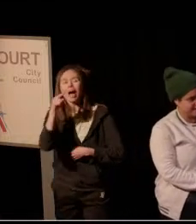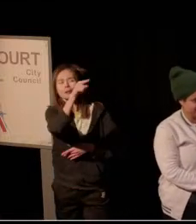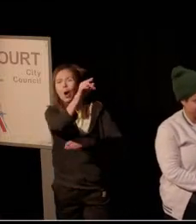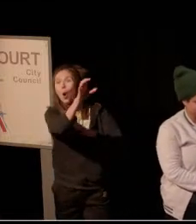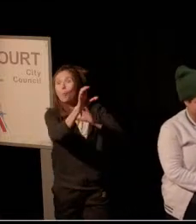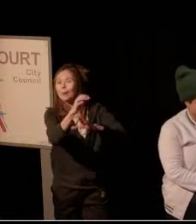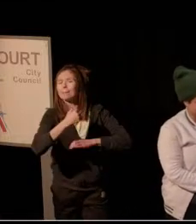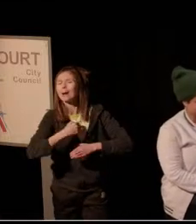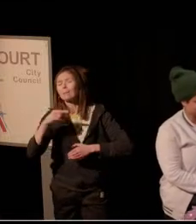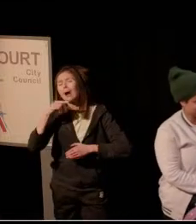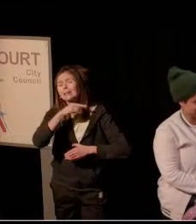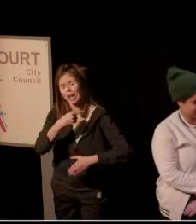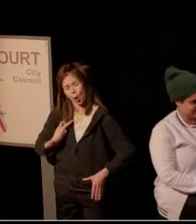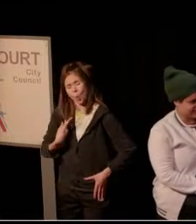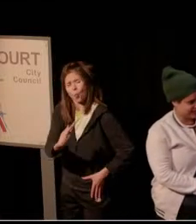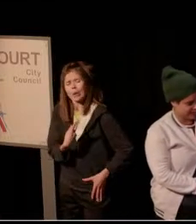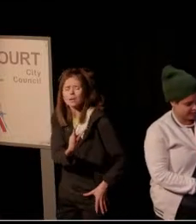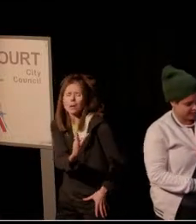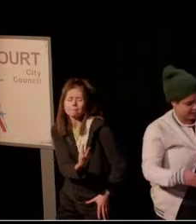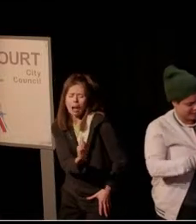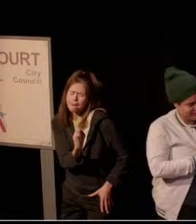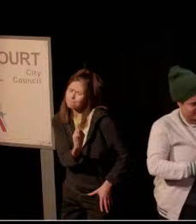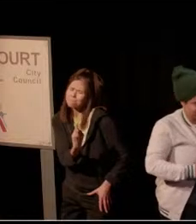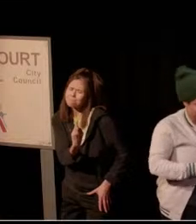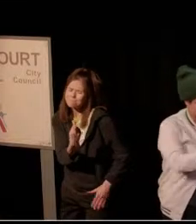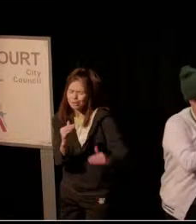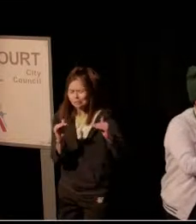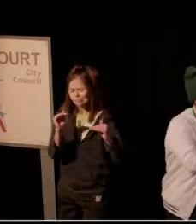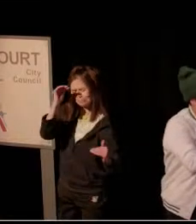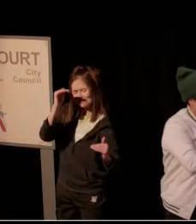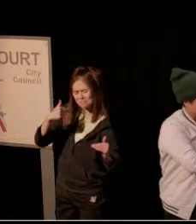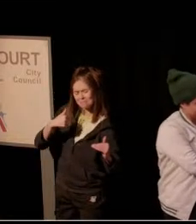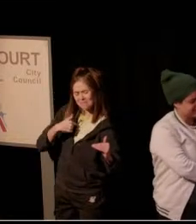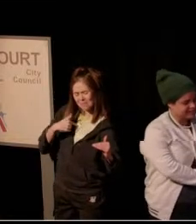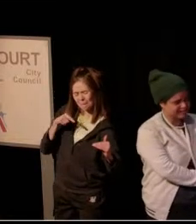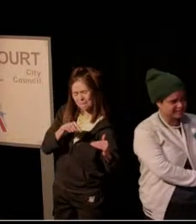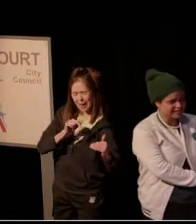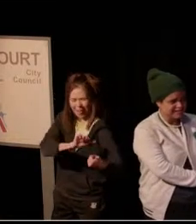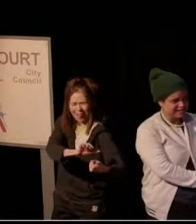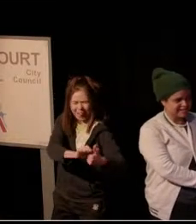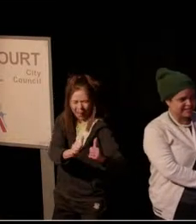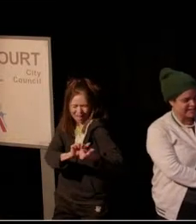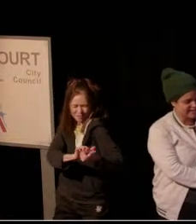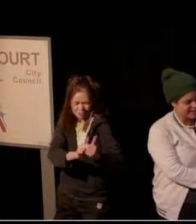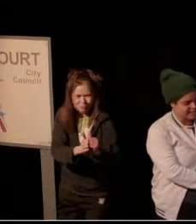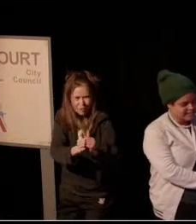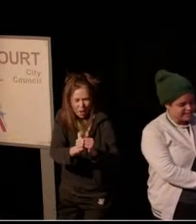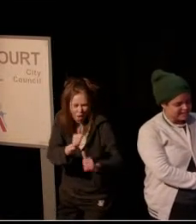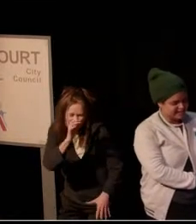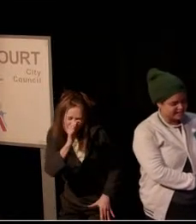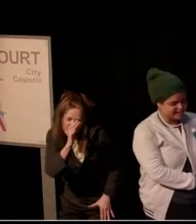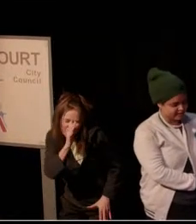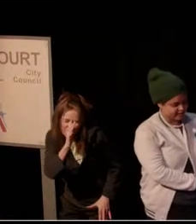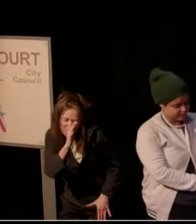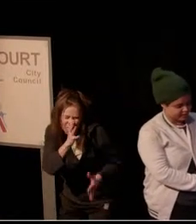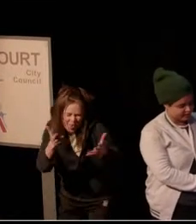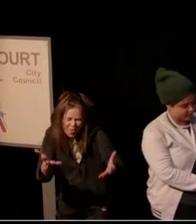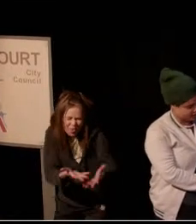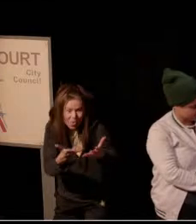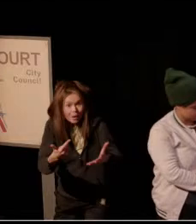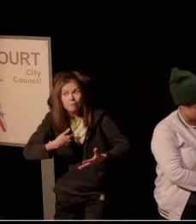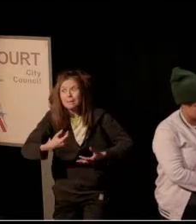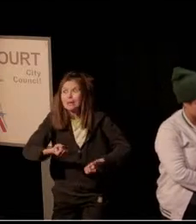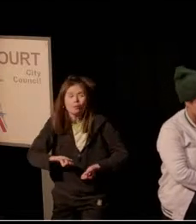mirth. He's my best sworn friend, then my enemy, my parasite,